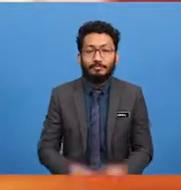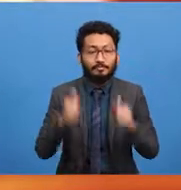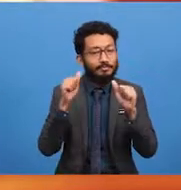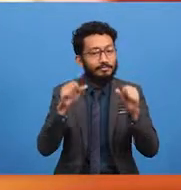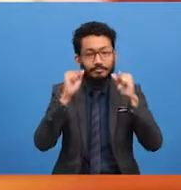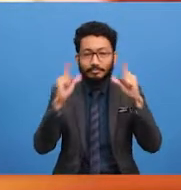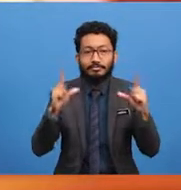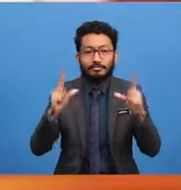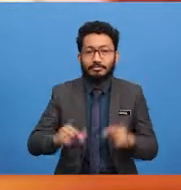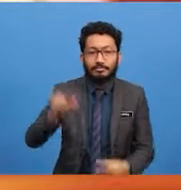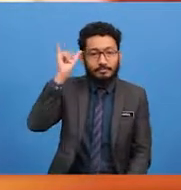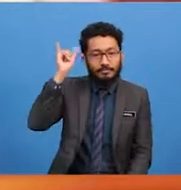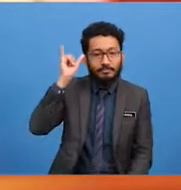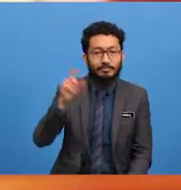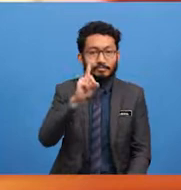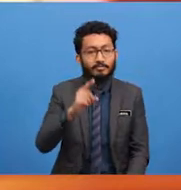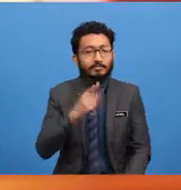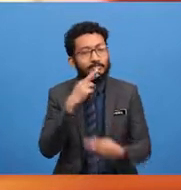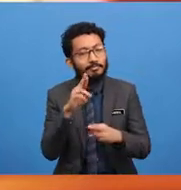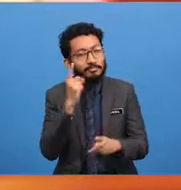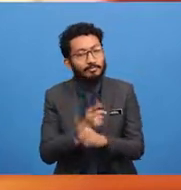Amazing, Yolo! You are